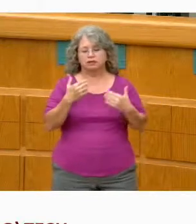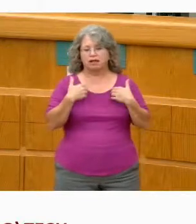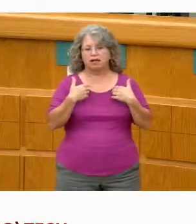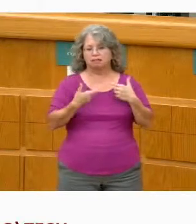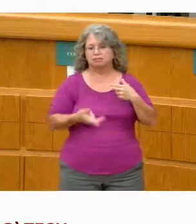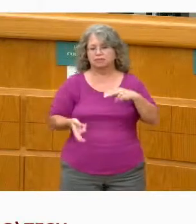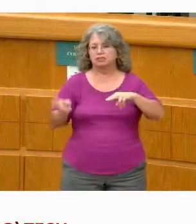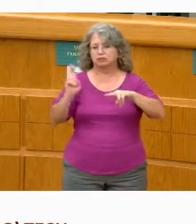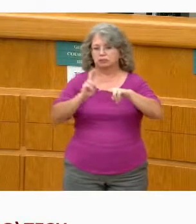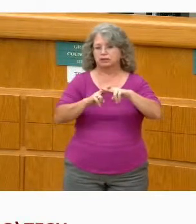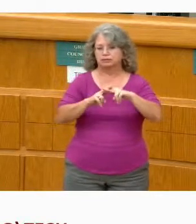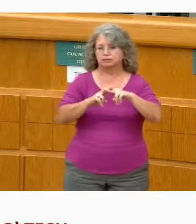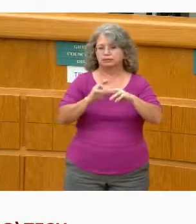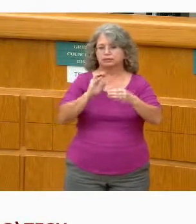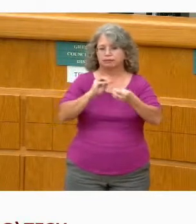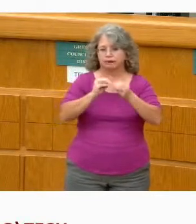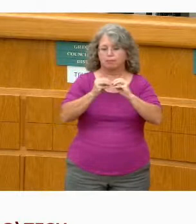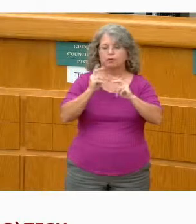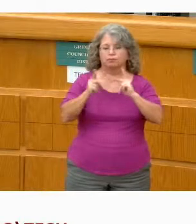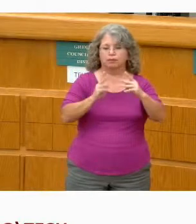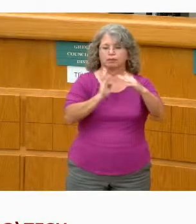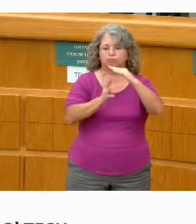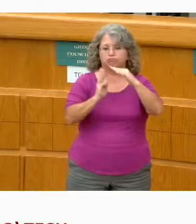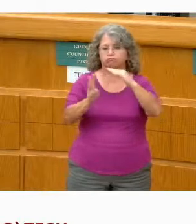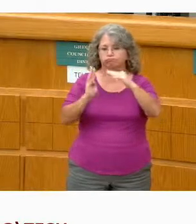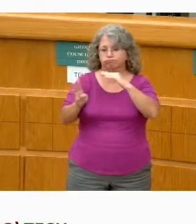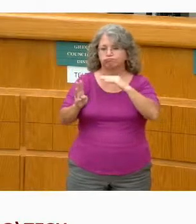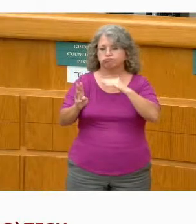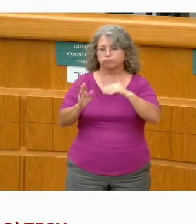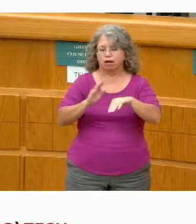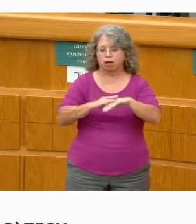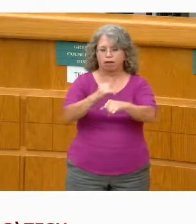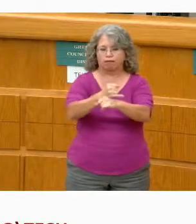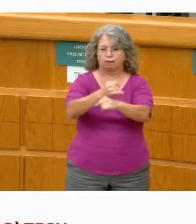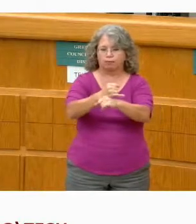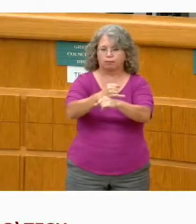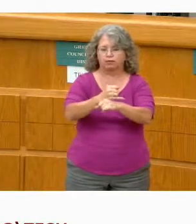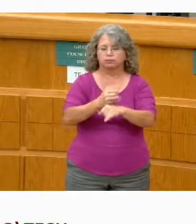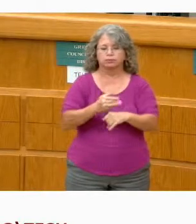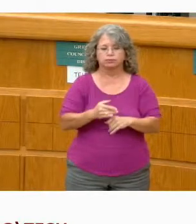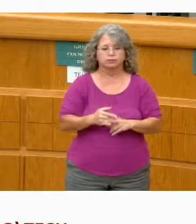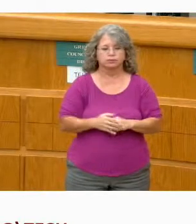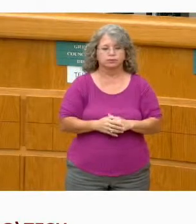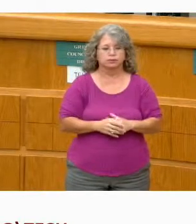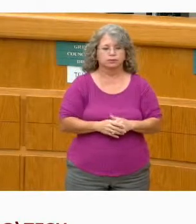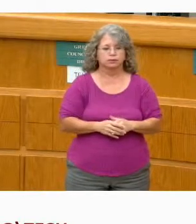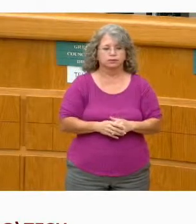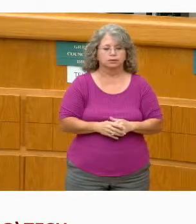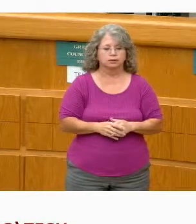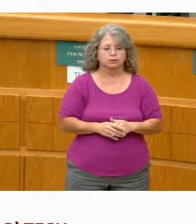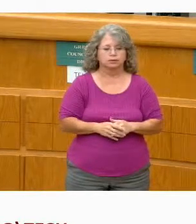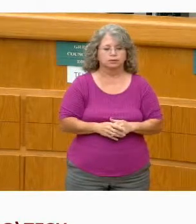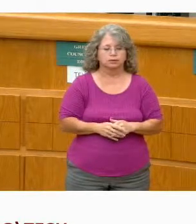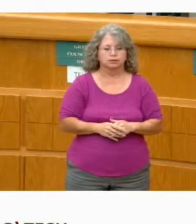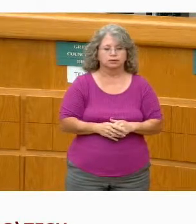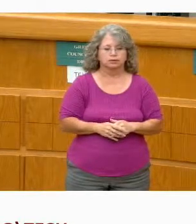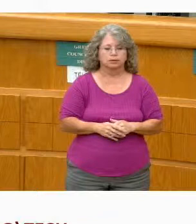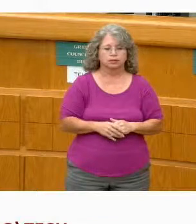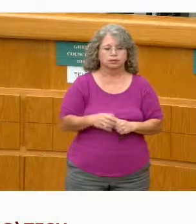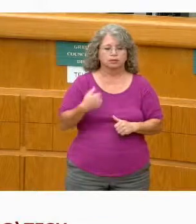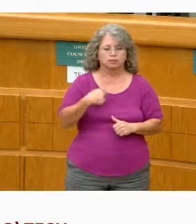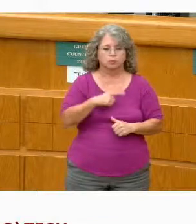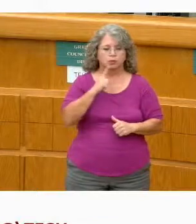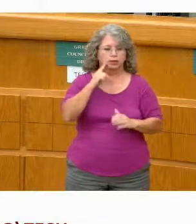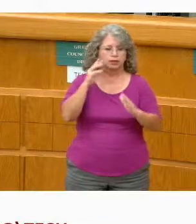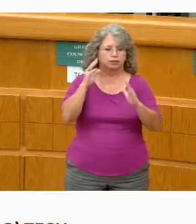TAMU CC. There's been an increase over the summer. Universities have leveled off recently, but we expect that